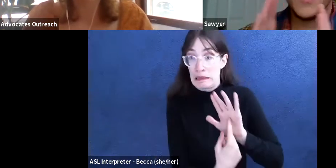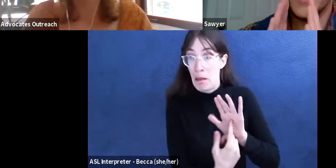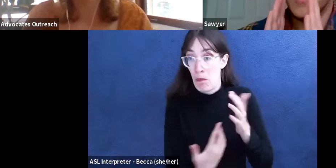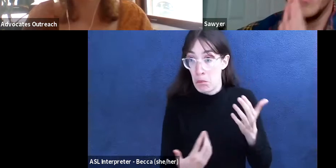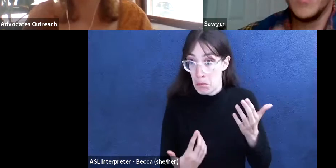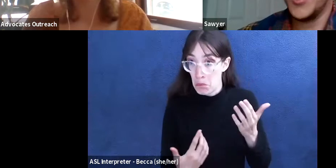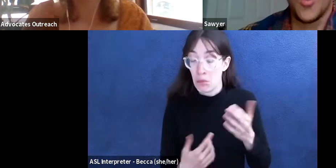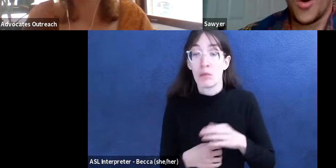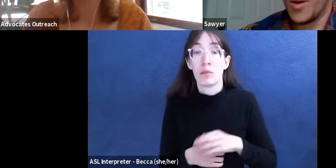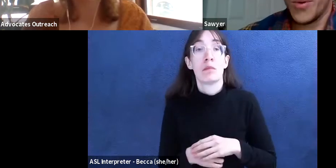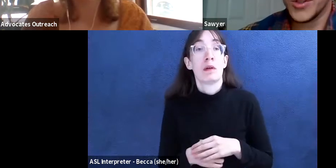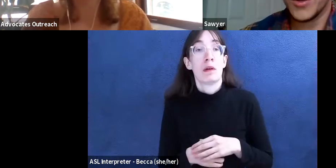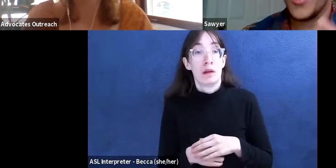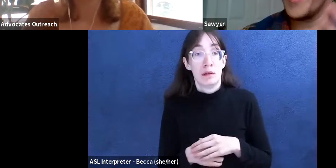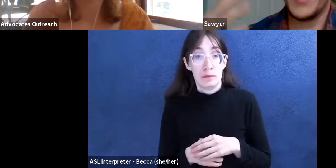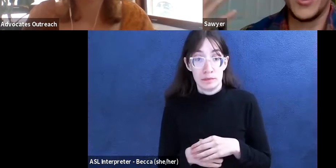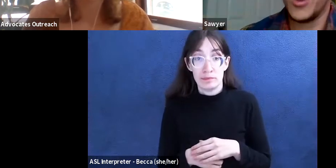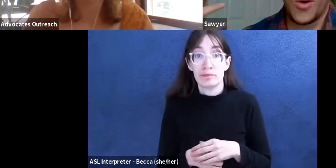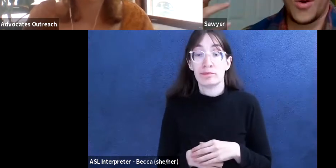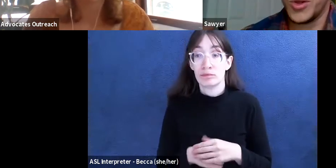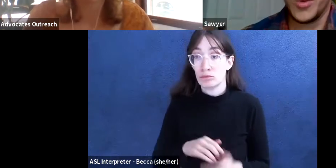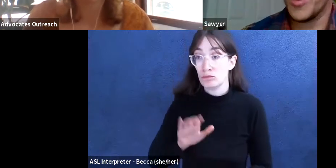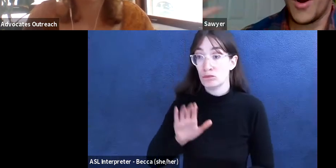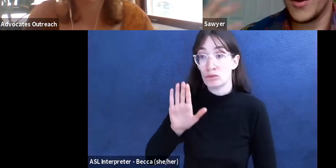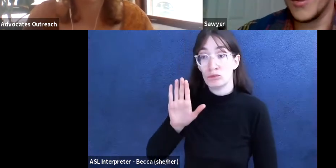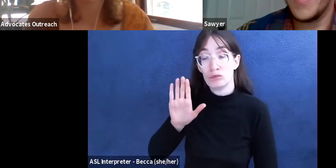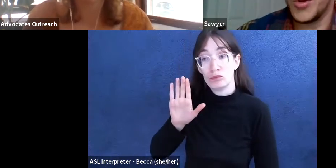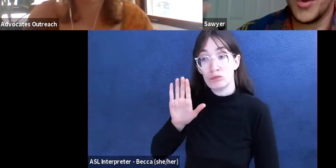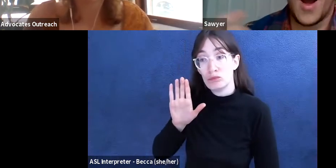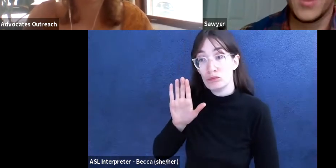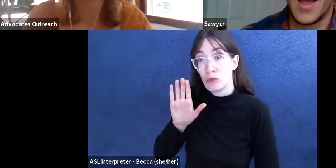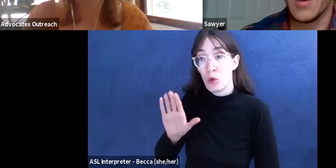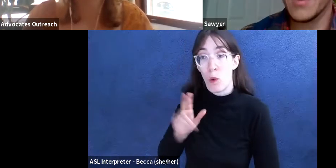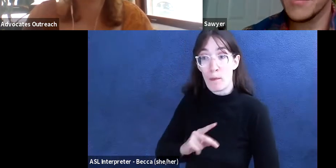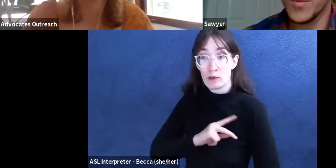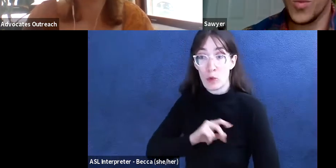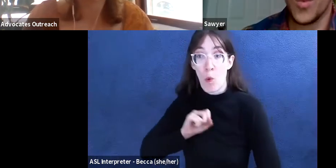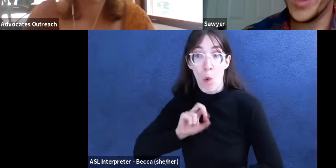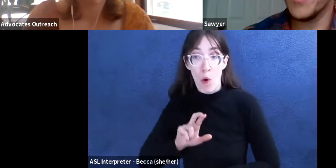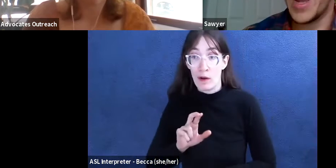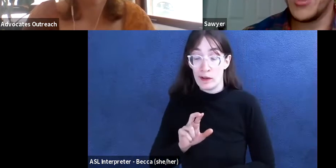Yeah, I love these answers that you all are sharing. Thank you for being so engaged with this.